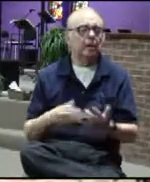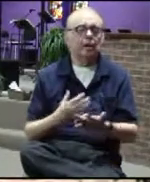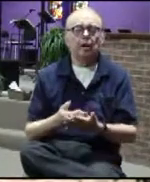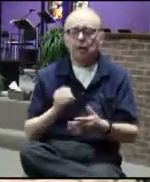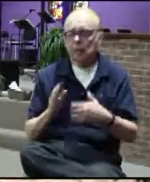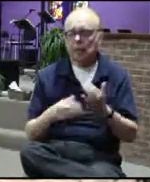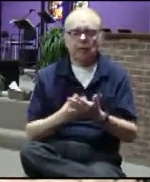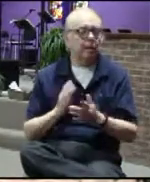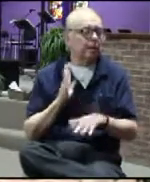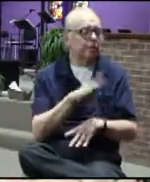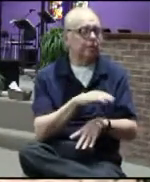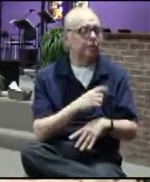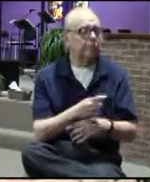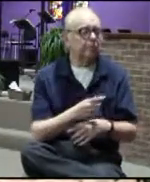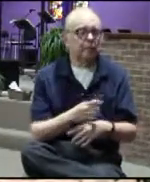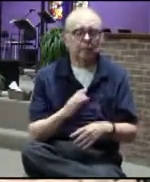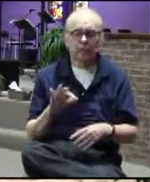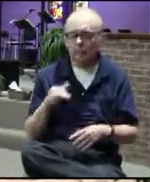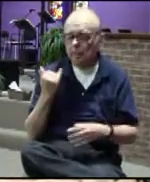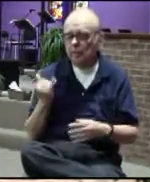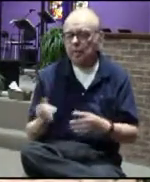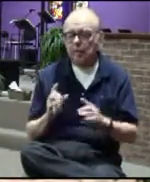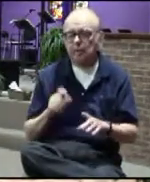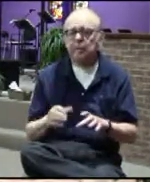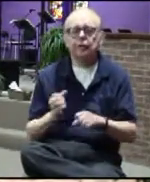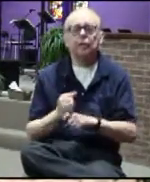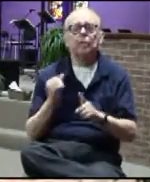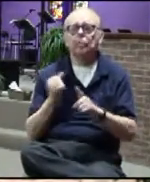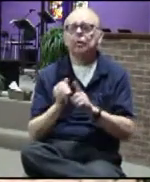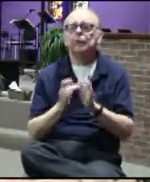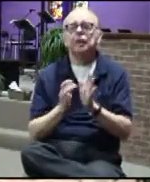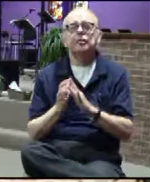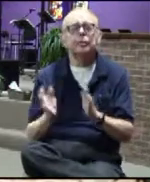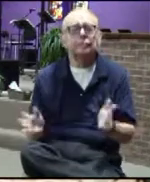this time. It's your tone, Joseph. You should have kept hold of him.